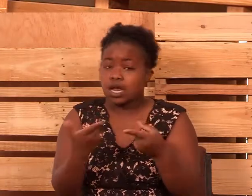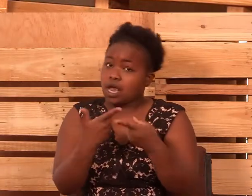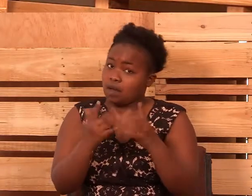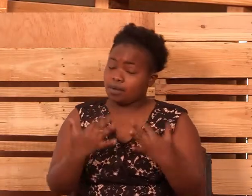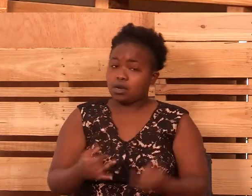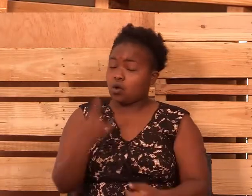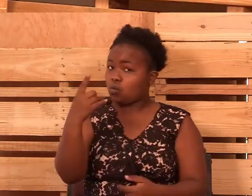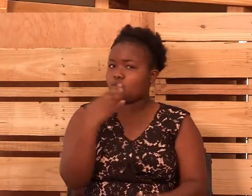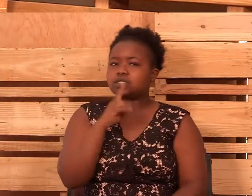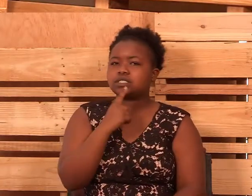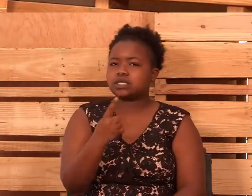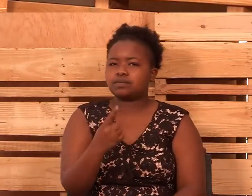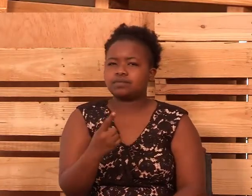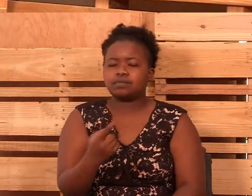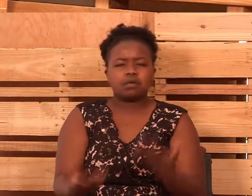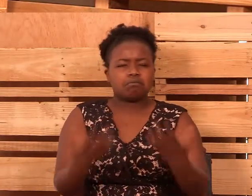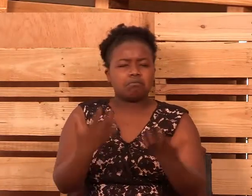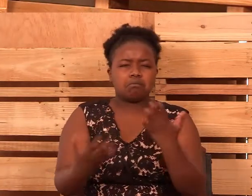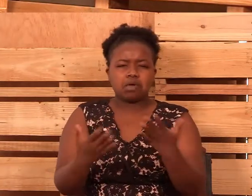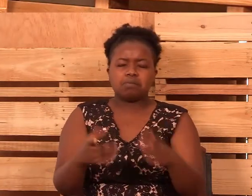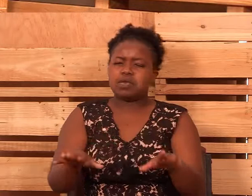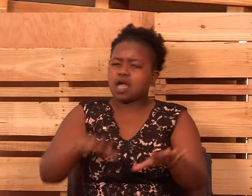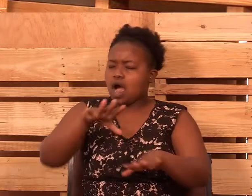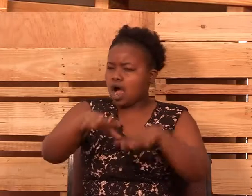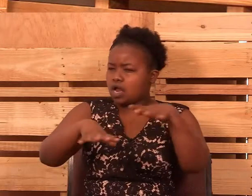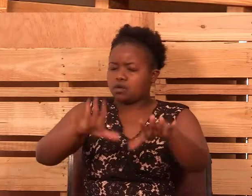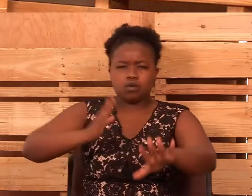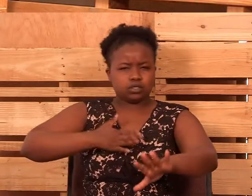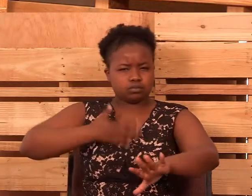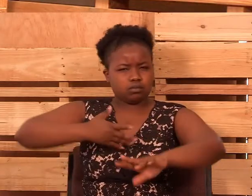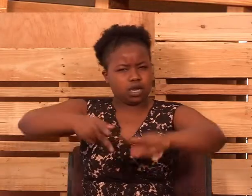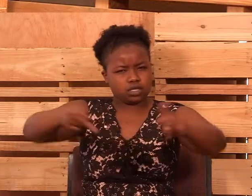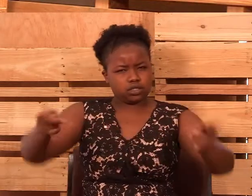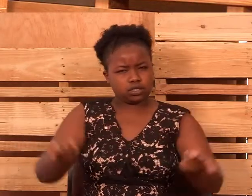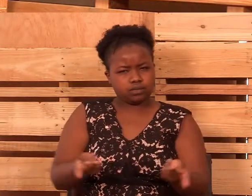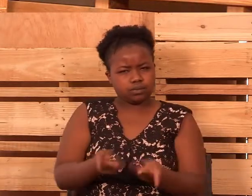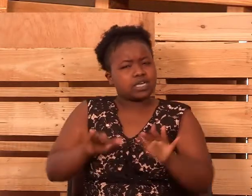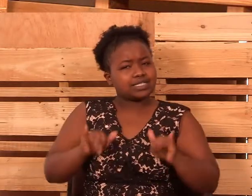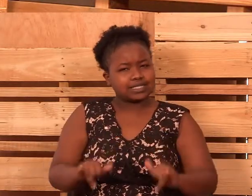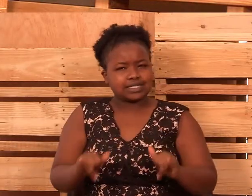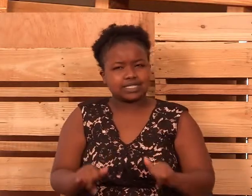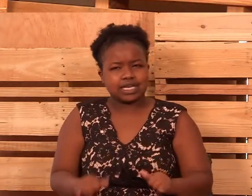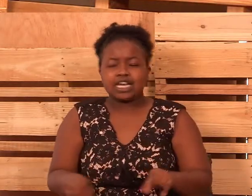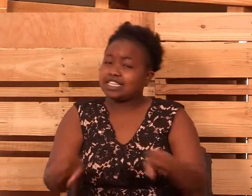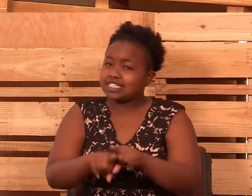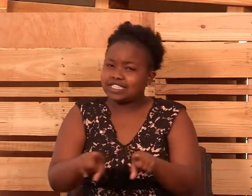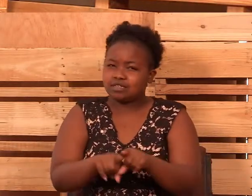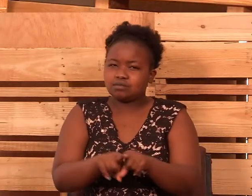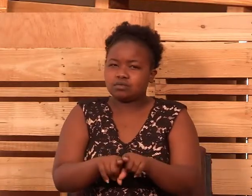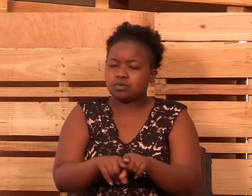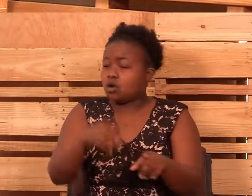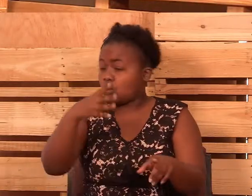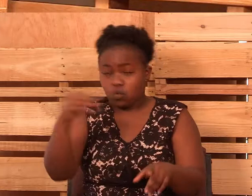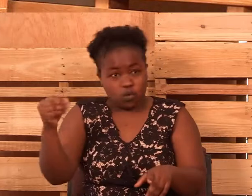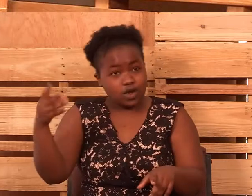where my cows sleep. You can go and rest there. And so they went, they prepared